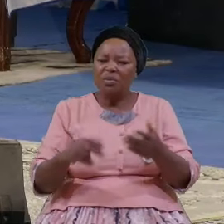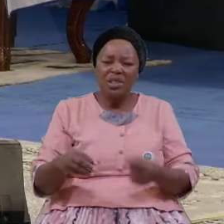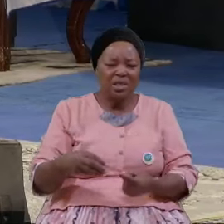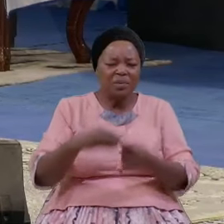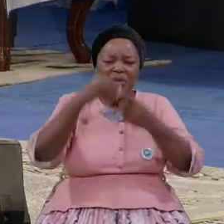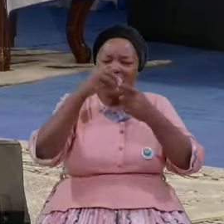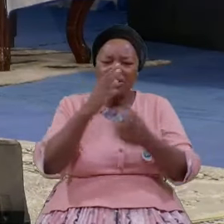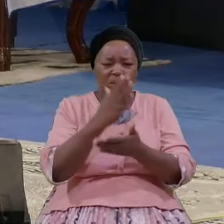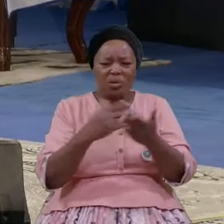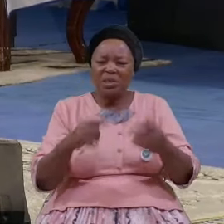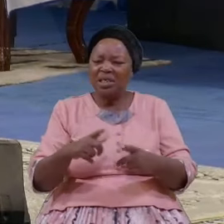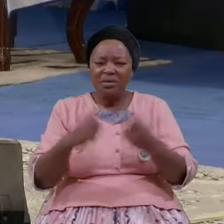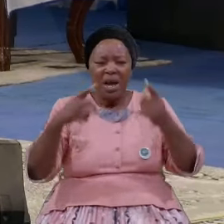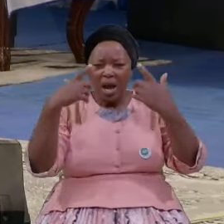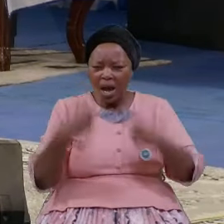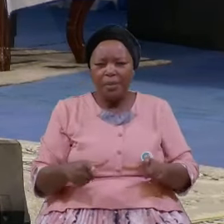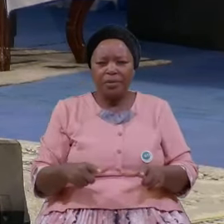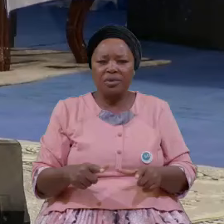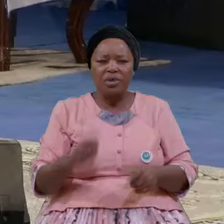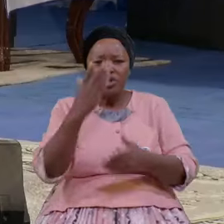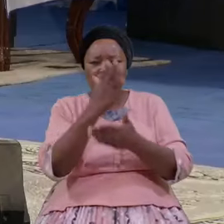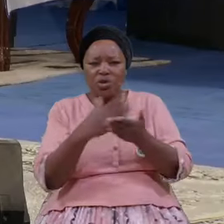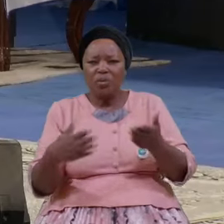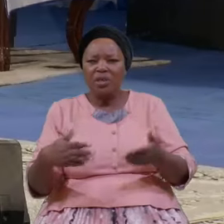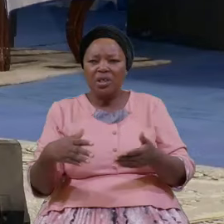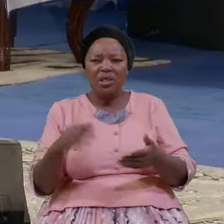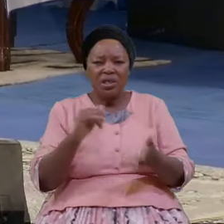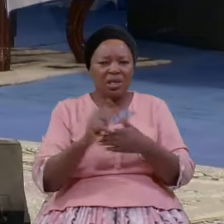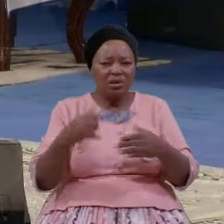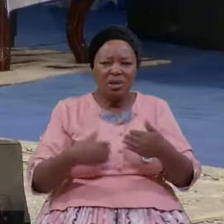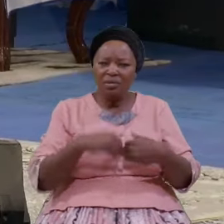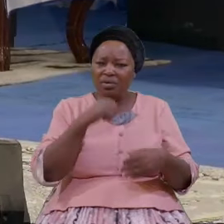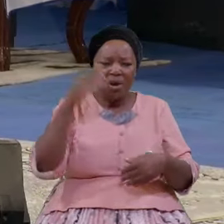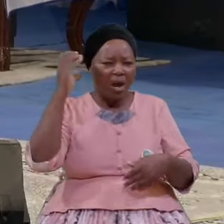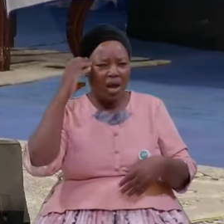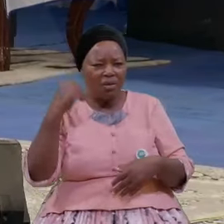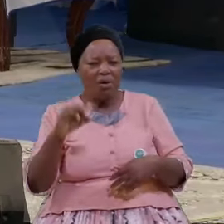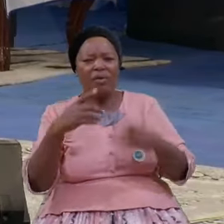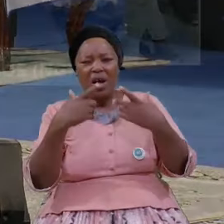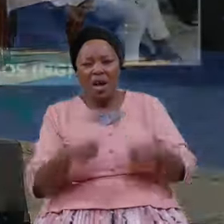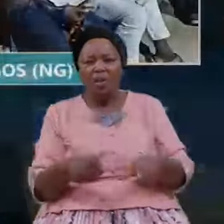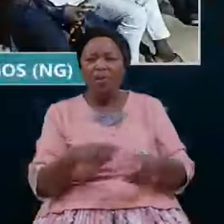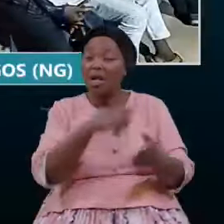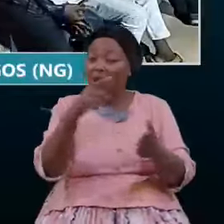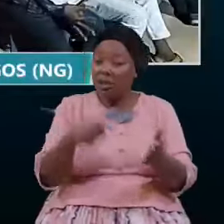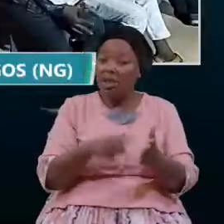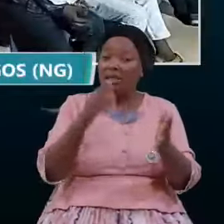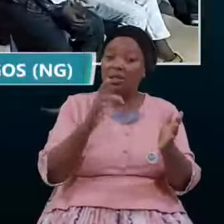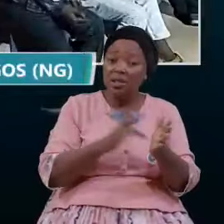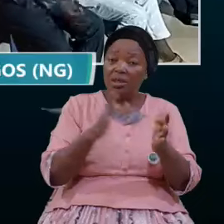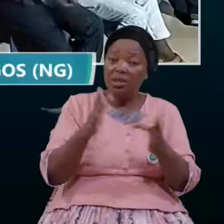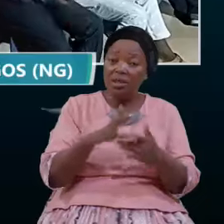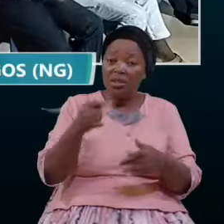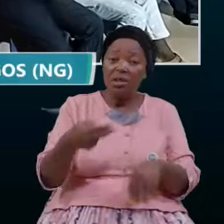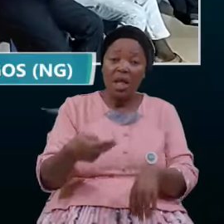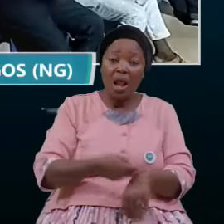happened. Something unheard of happened. This Jesus, the Lamb of God.